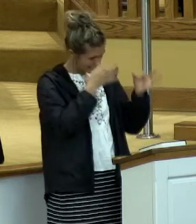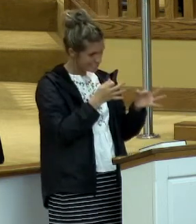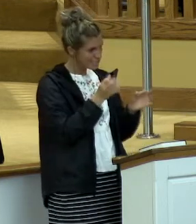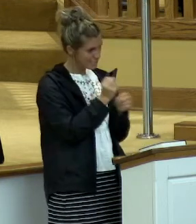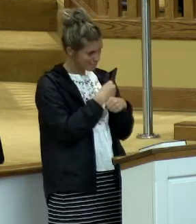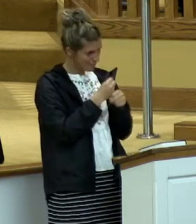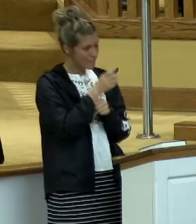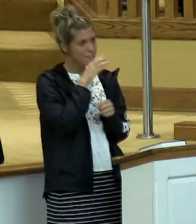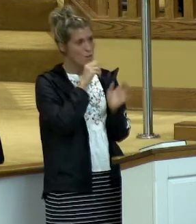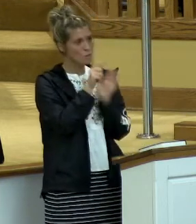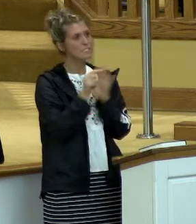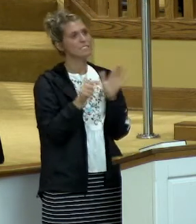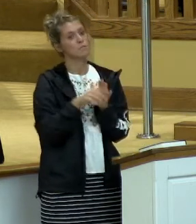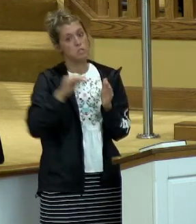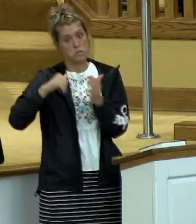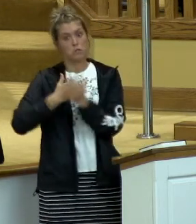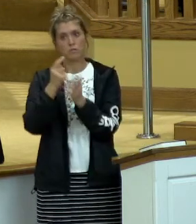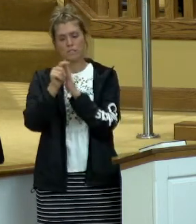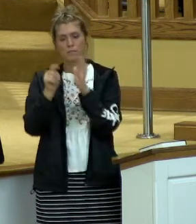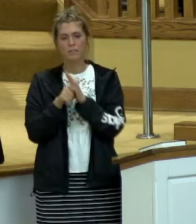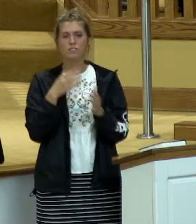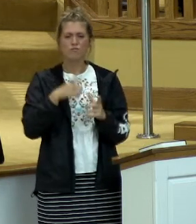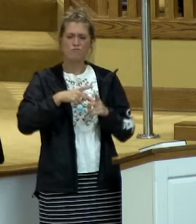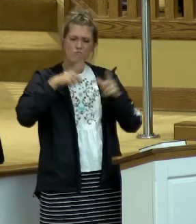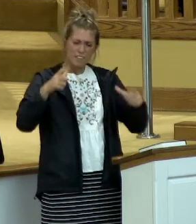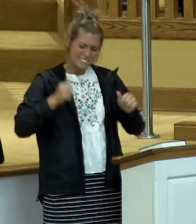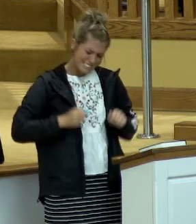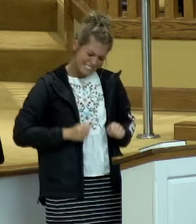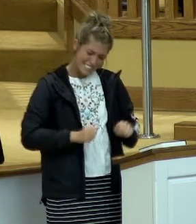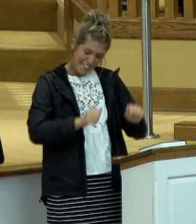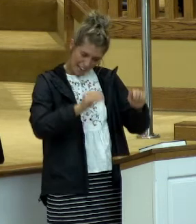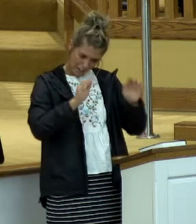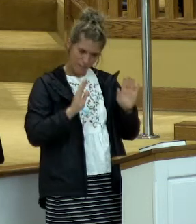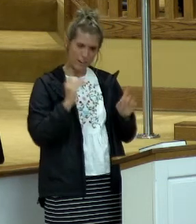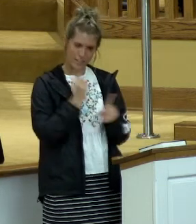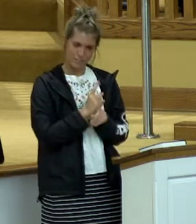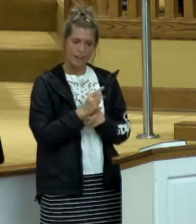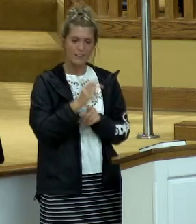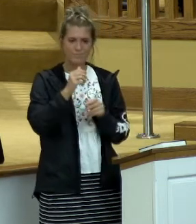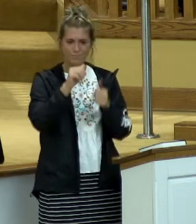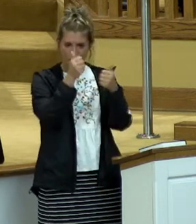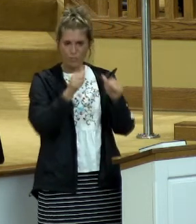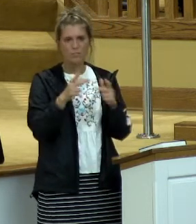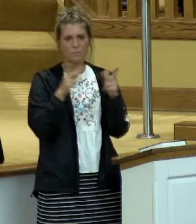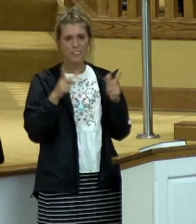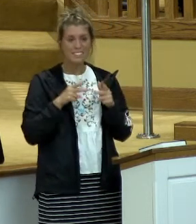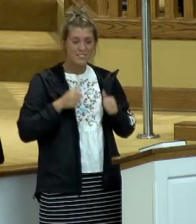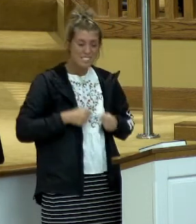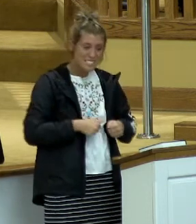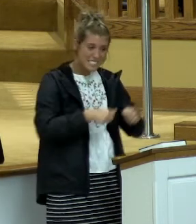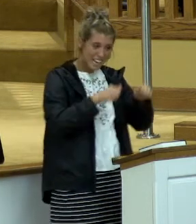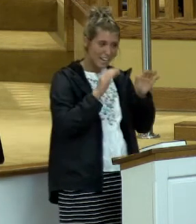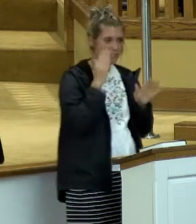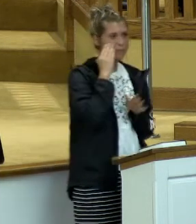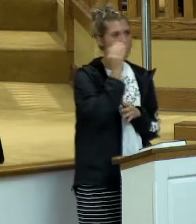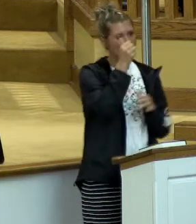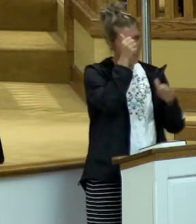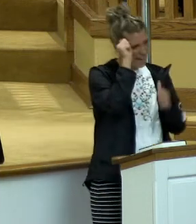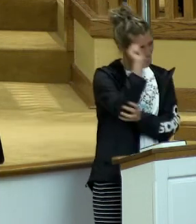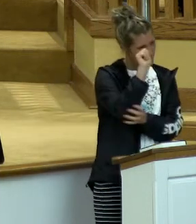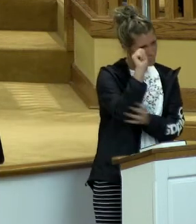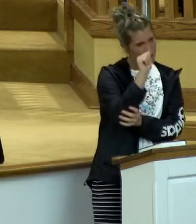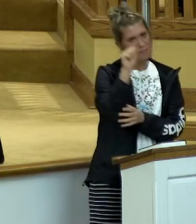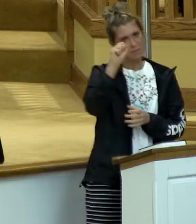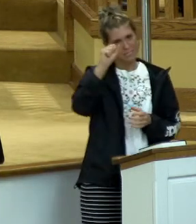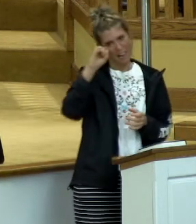decisions made at the altar in the Old Testament and New Testament. There was great sacrifices made at an altar. An altar was a place for sacrifice. We know about Abraham and Isaac,